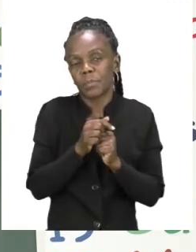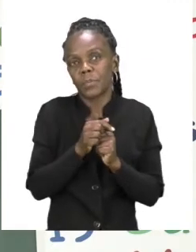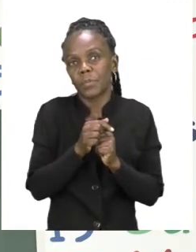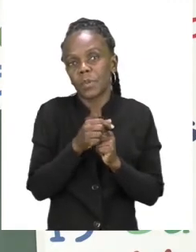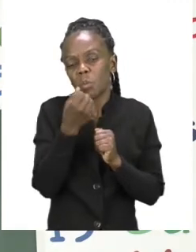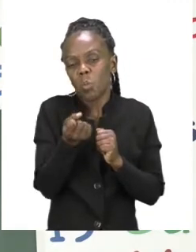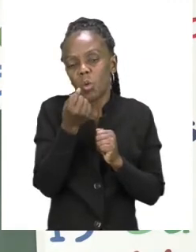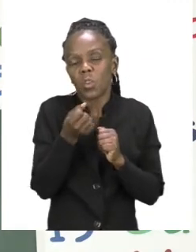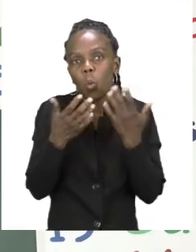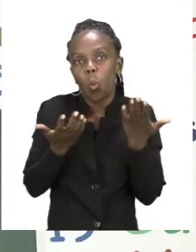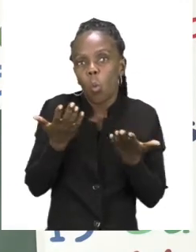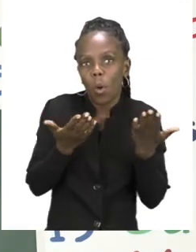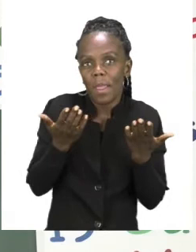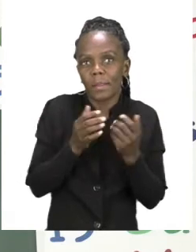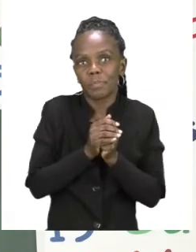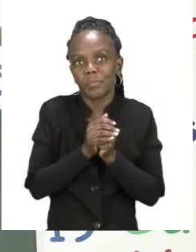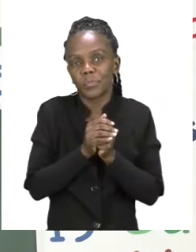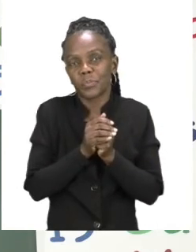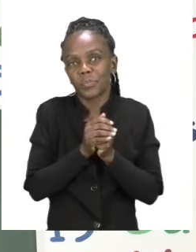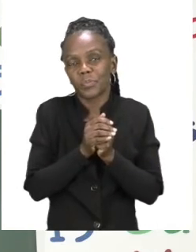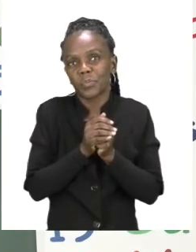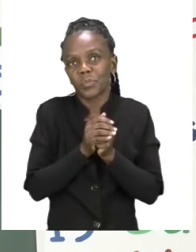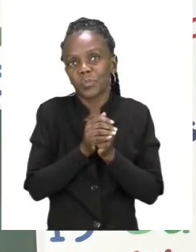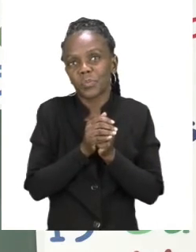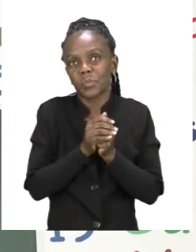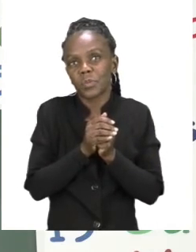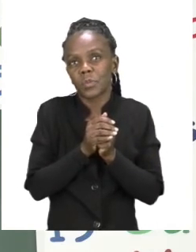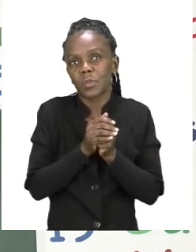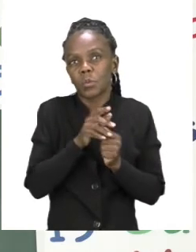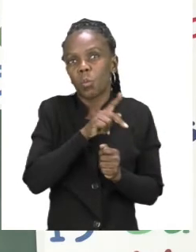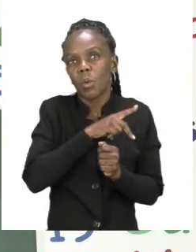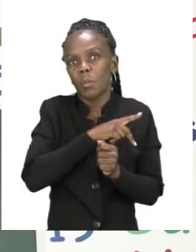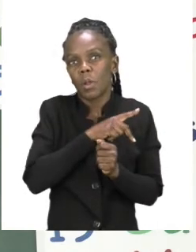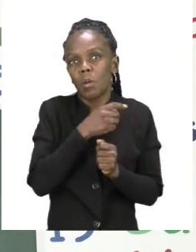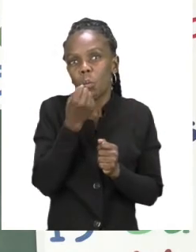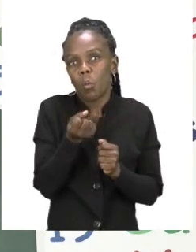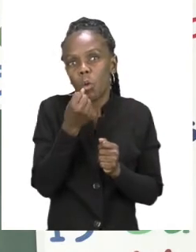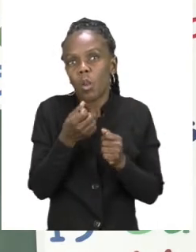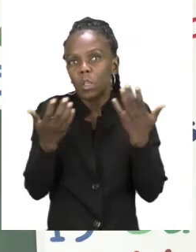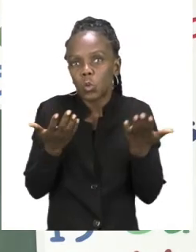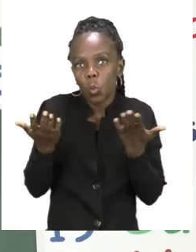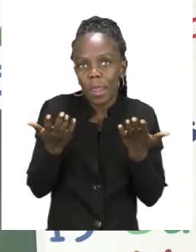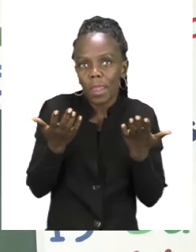ready? Wonderful. Tell me where the purple ball is.